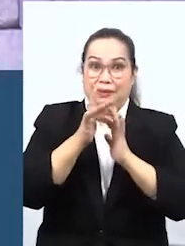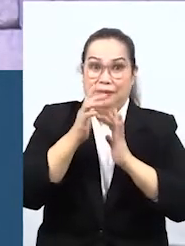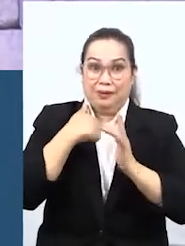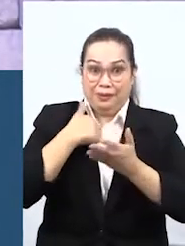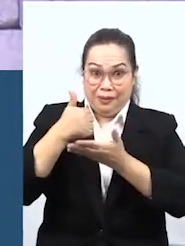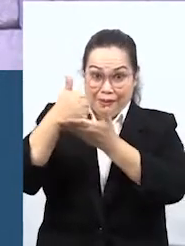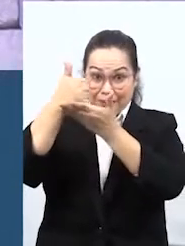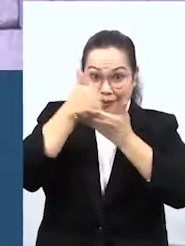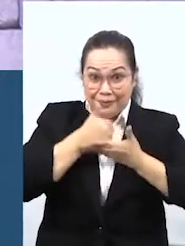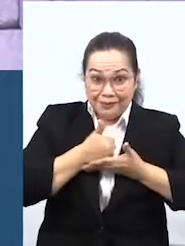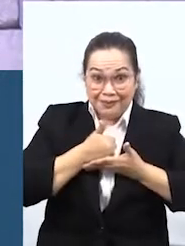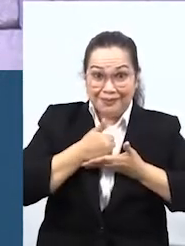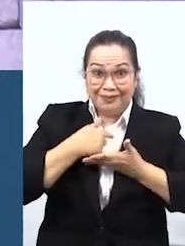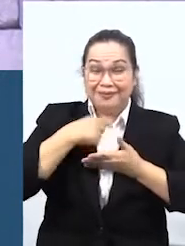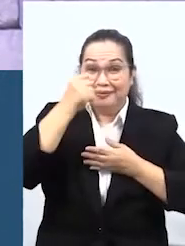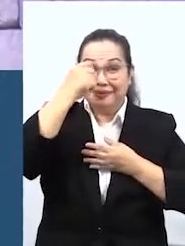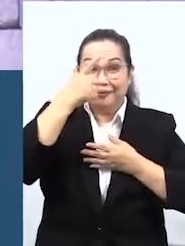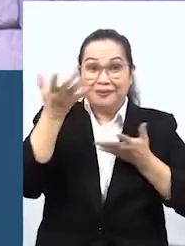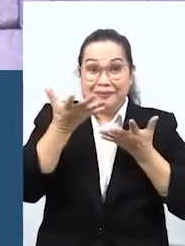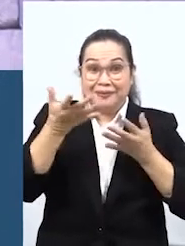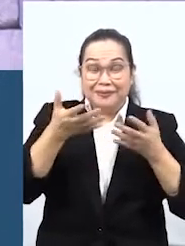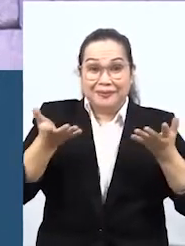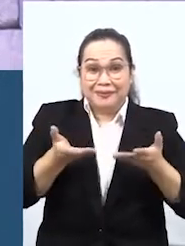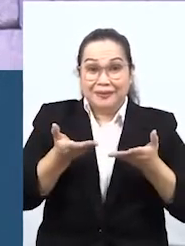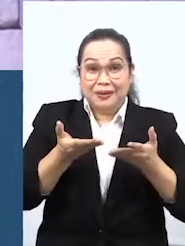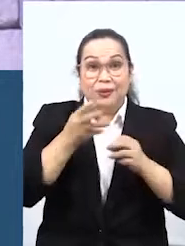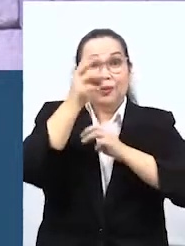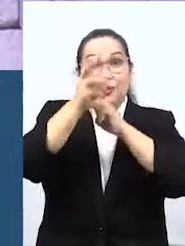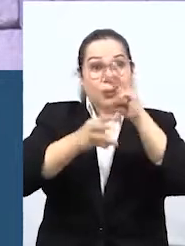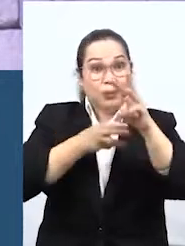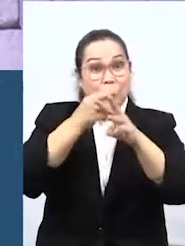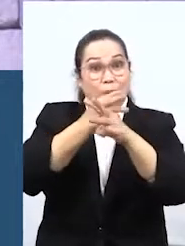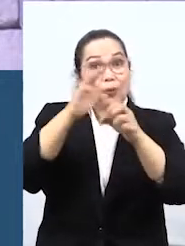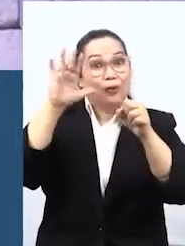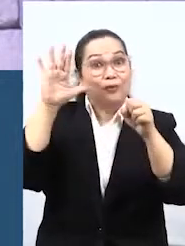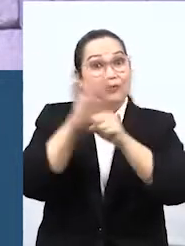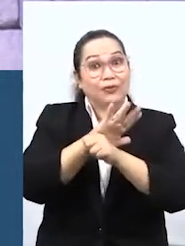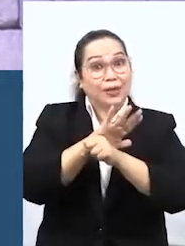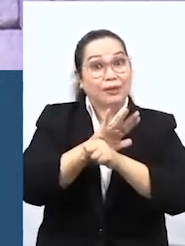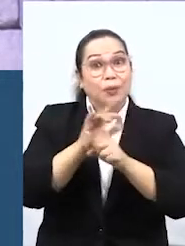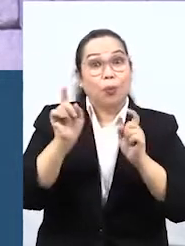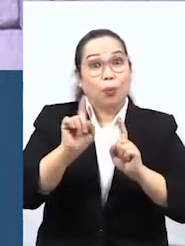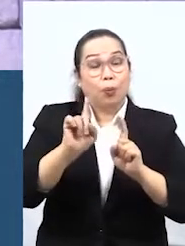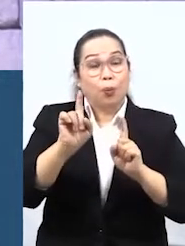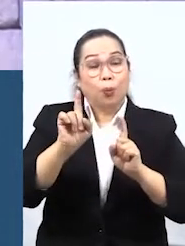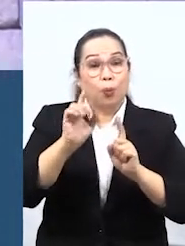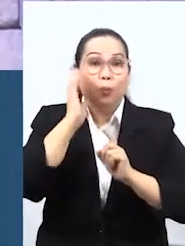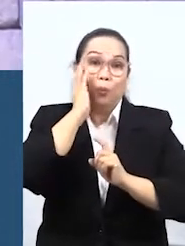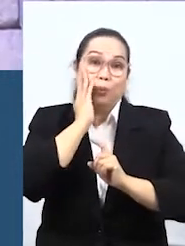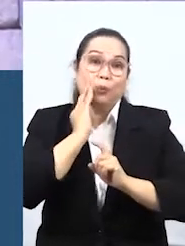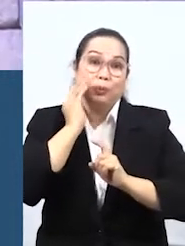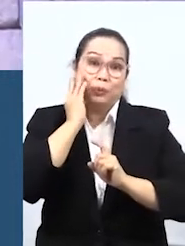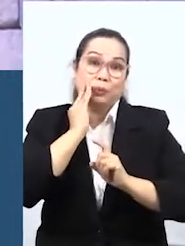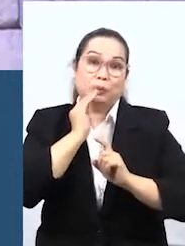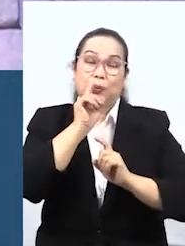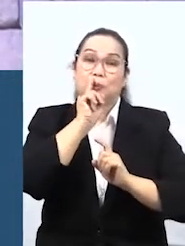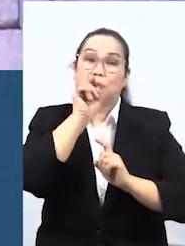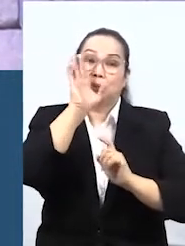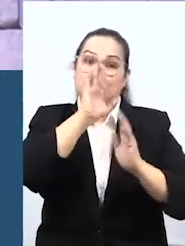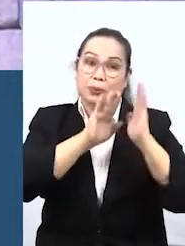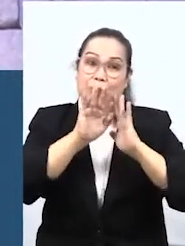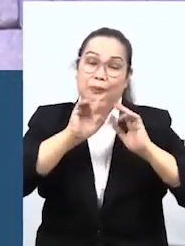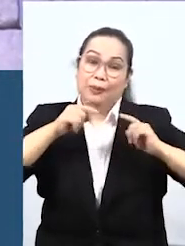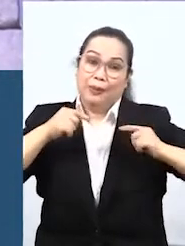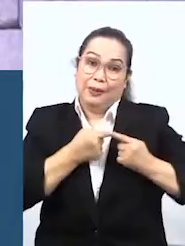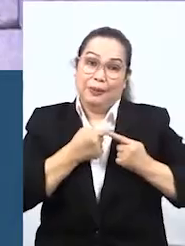us understand where we are we are in a world filled with experiences like this pain